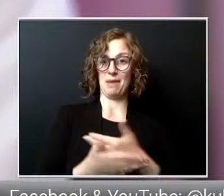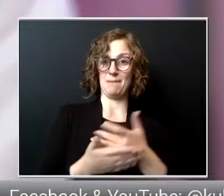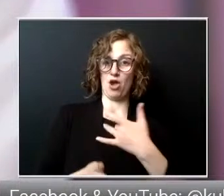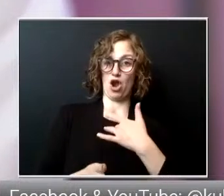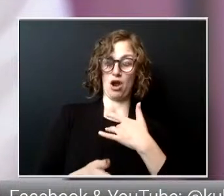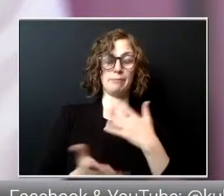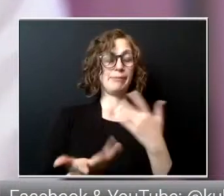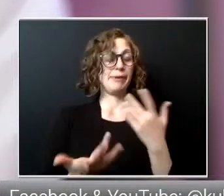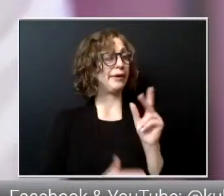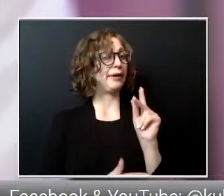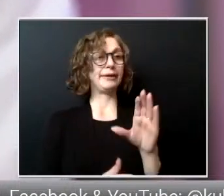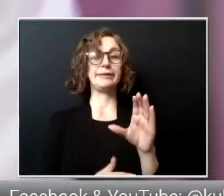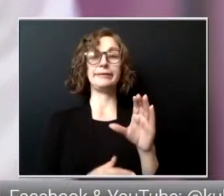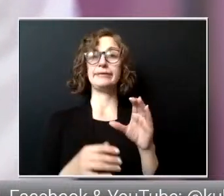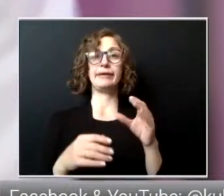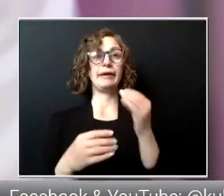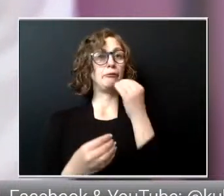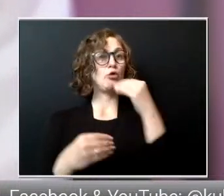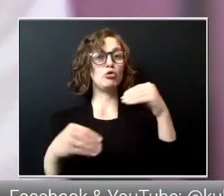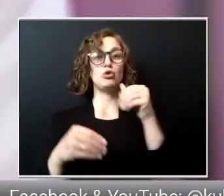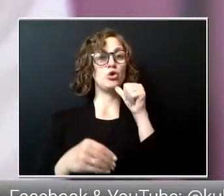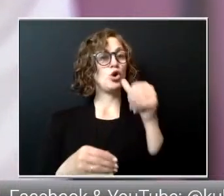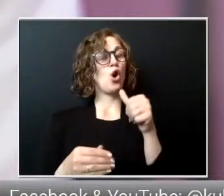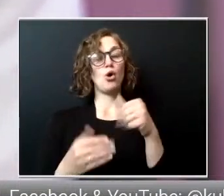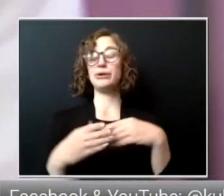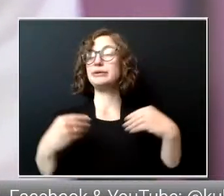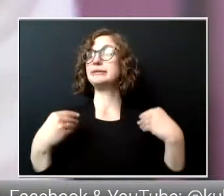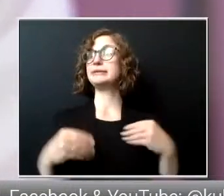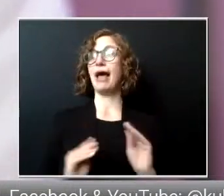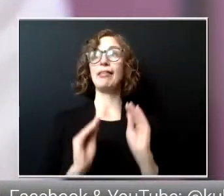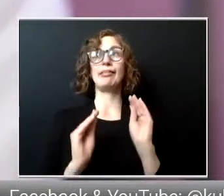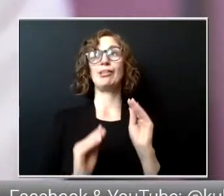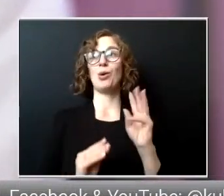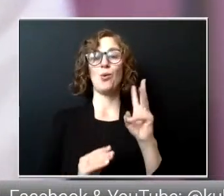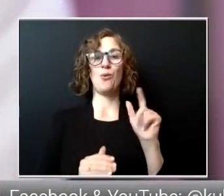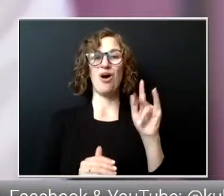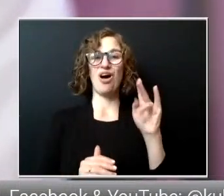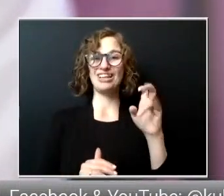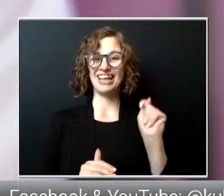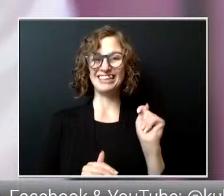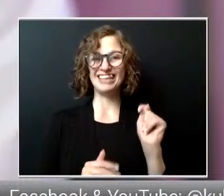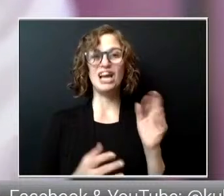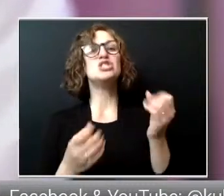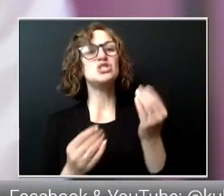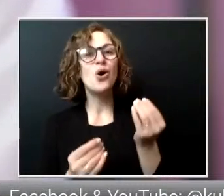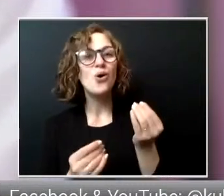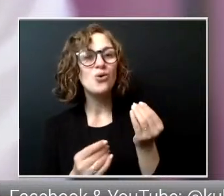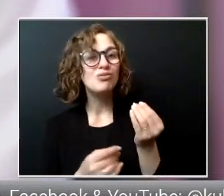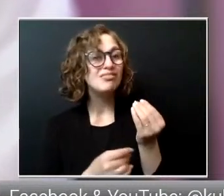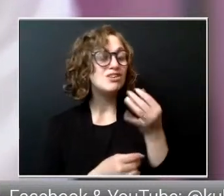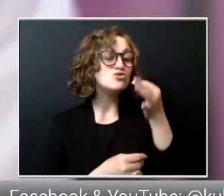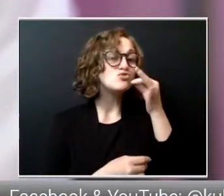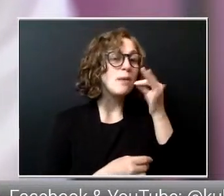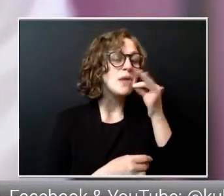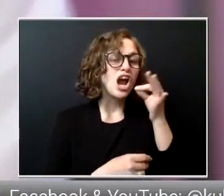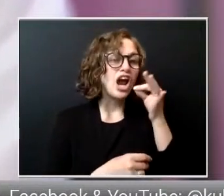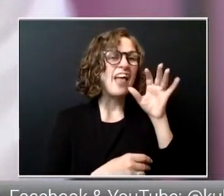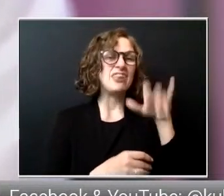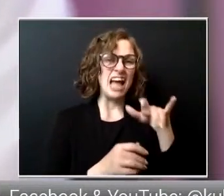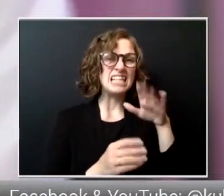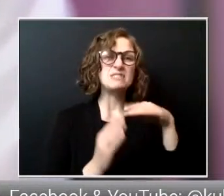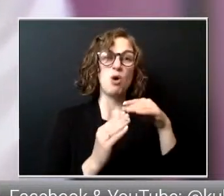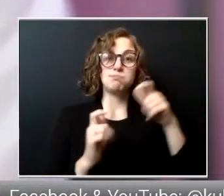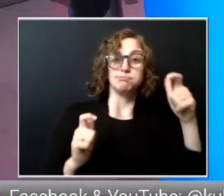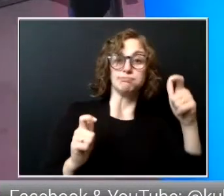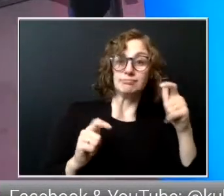sell walnuts in the shell. So picture this. The heart is actually smaller than a strawberry, about the size of a